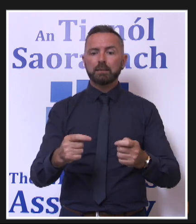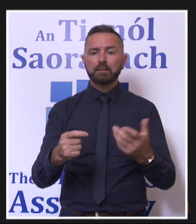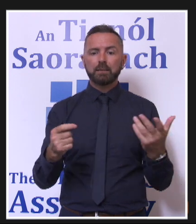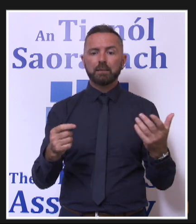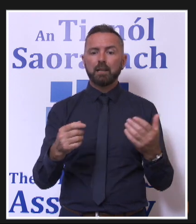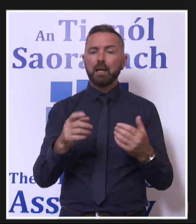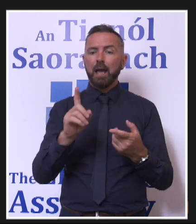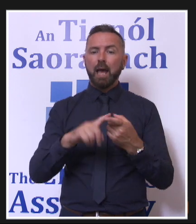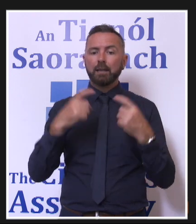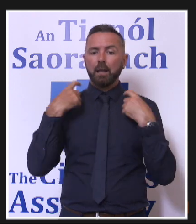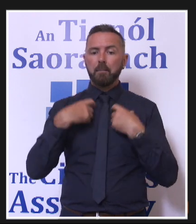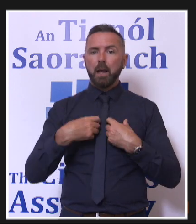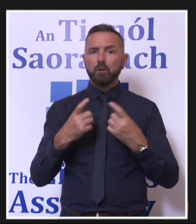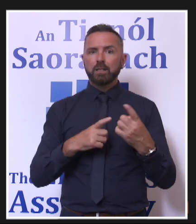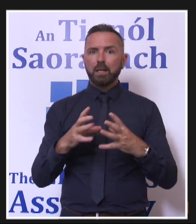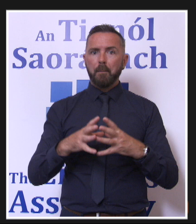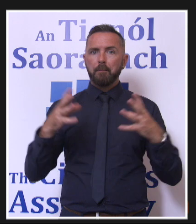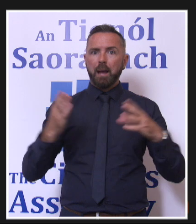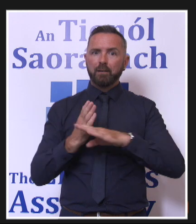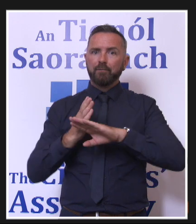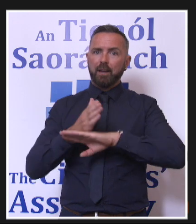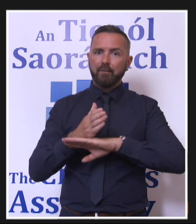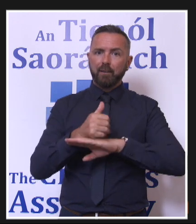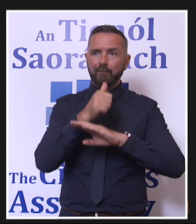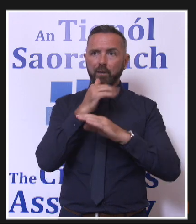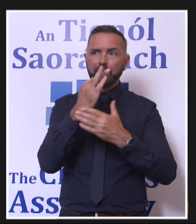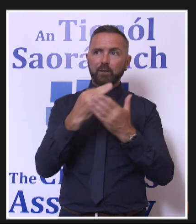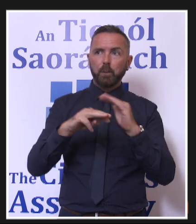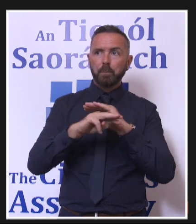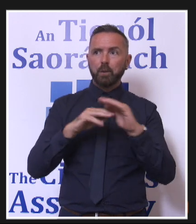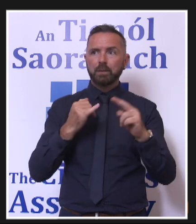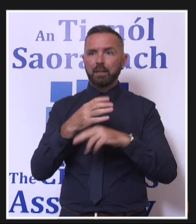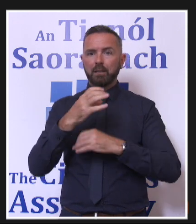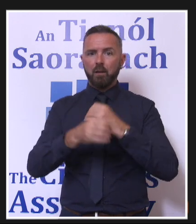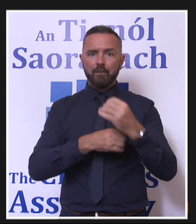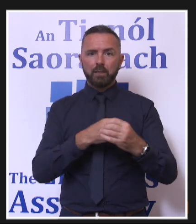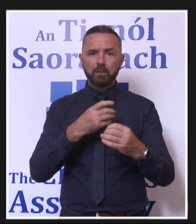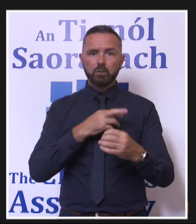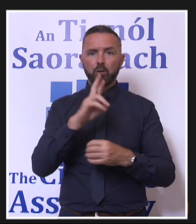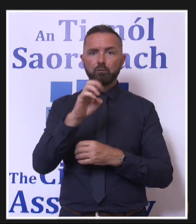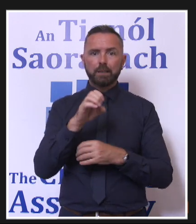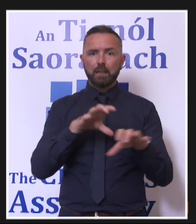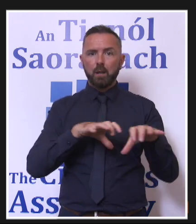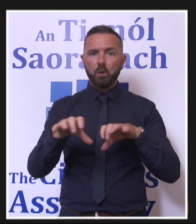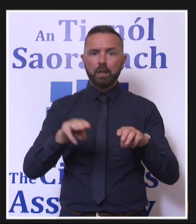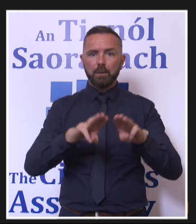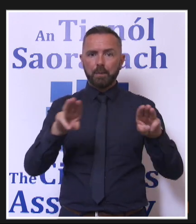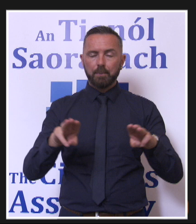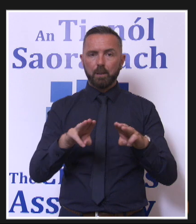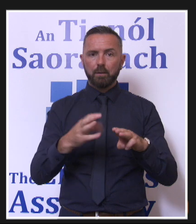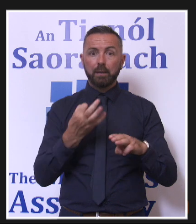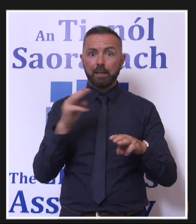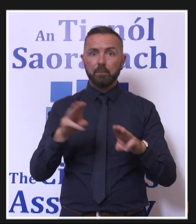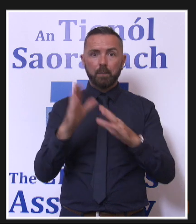massive effort in her first months in office to relocate, give people a bed, like Andy